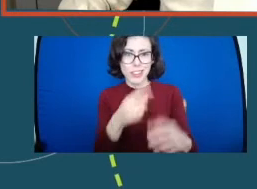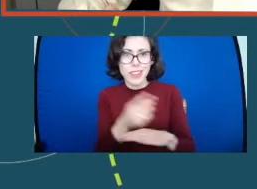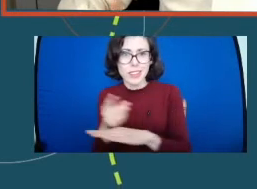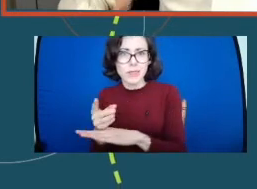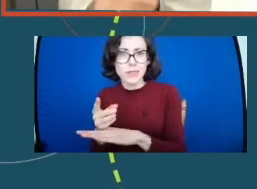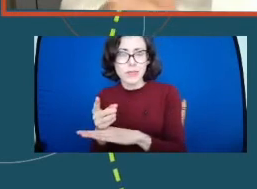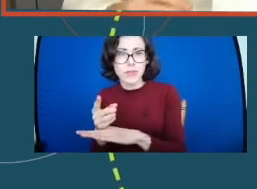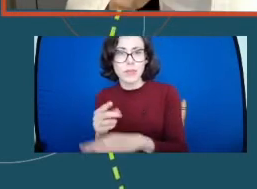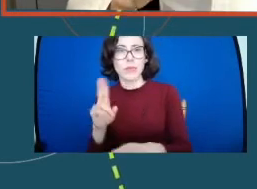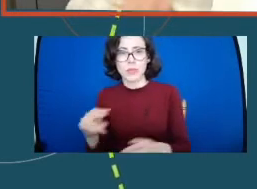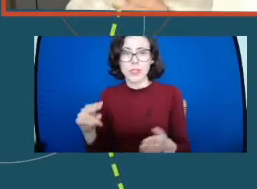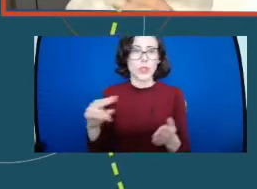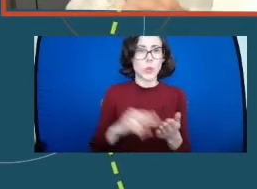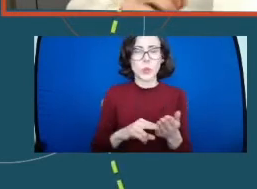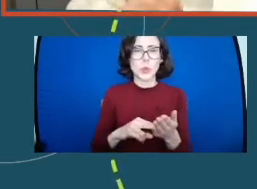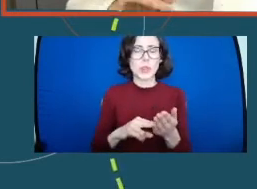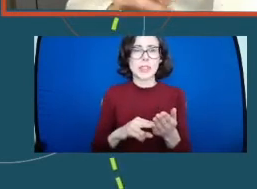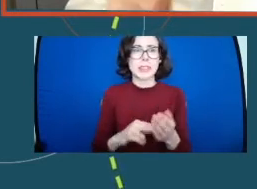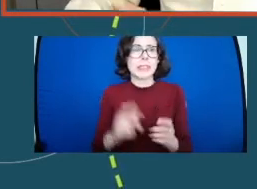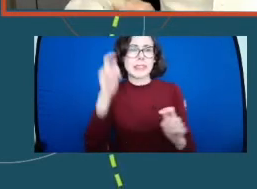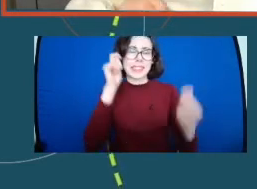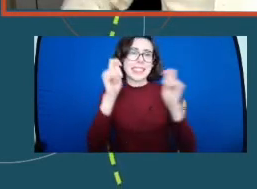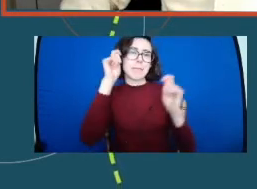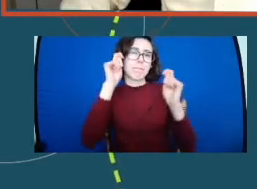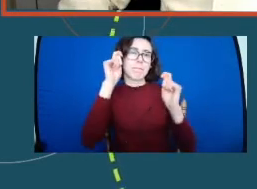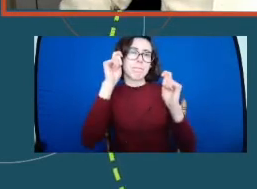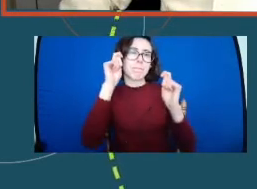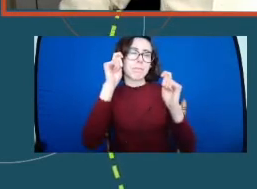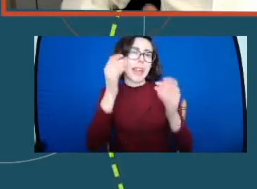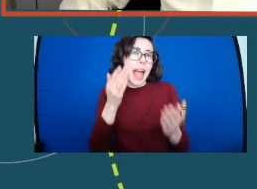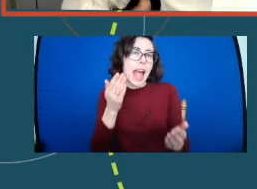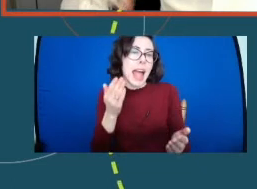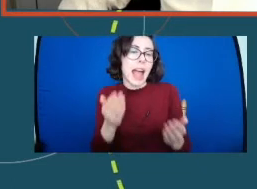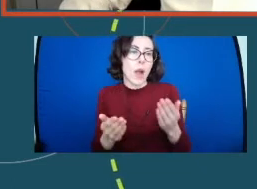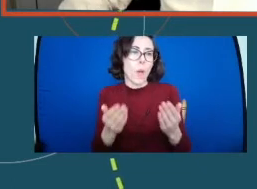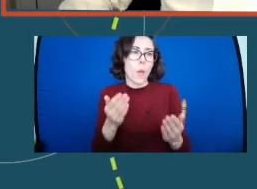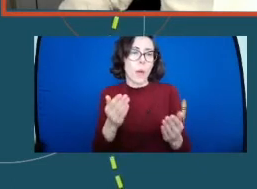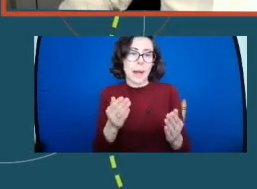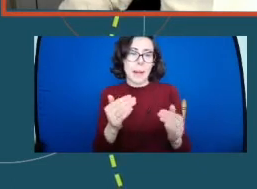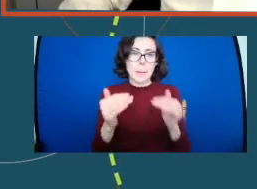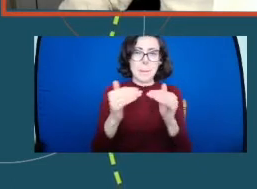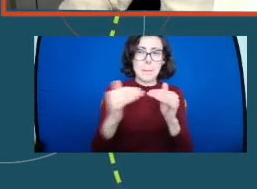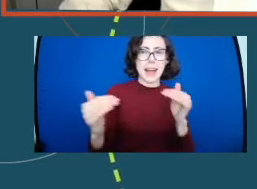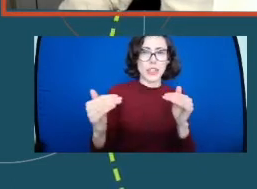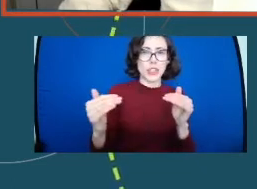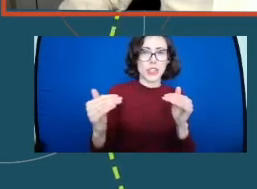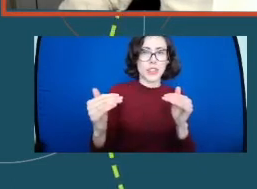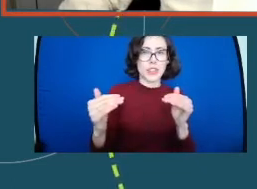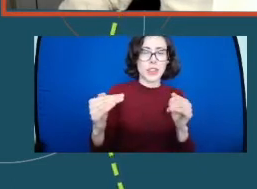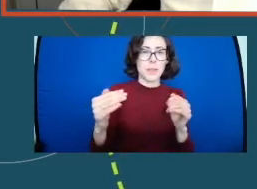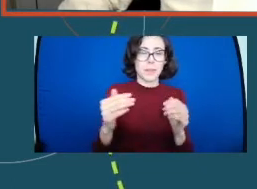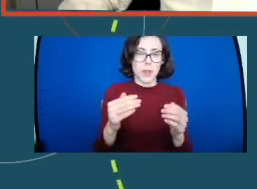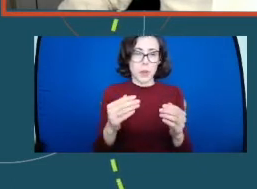to look at how do we build more precision or tailoring into the kind of programs that we're offering.